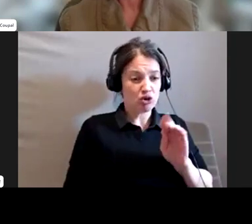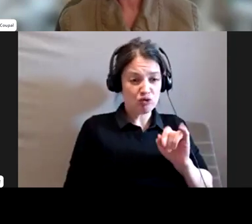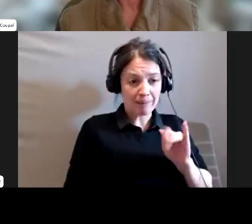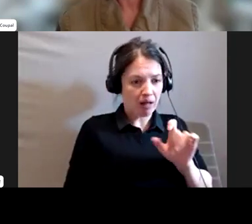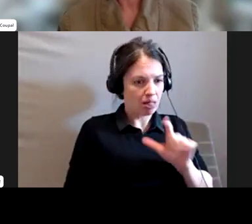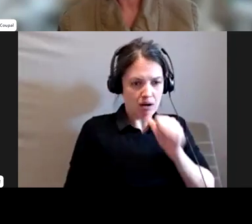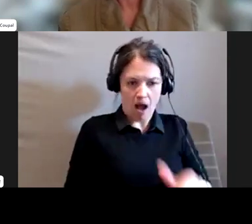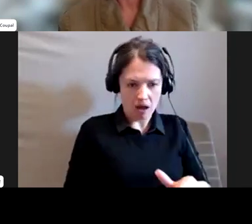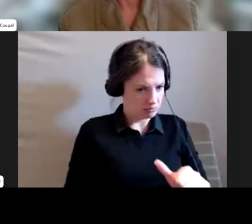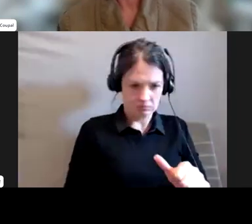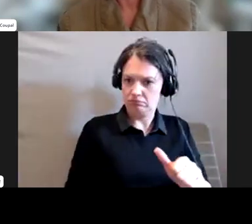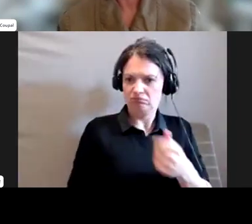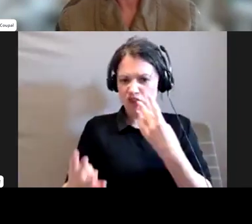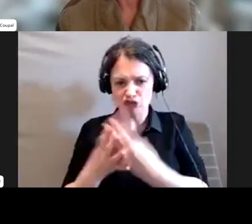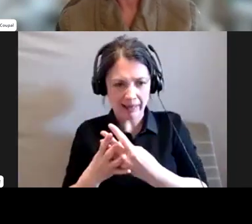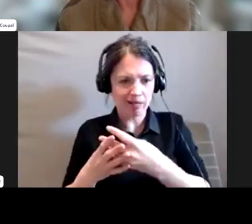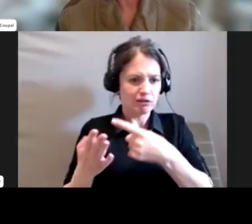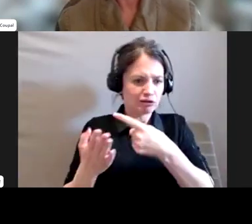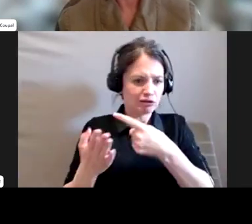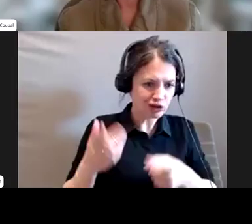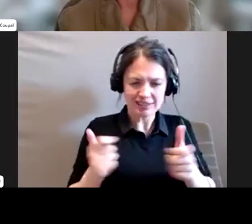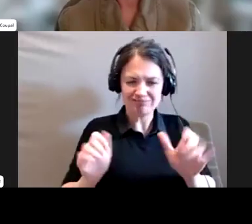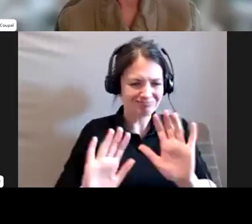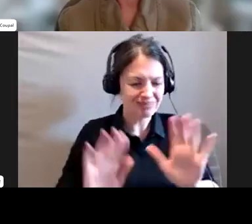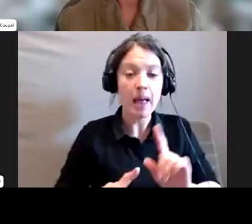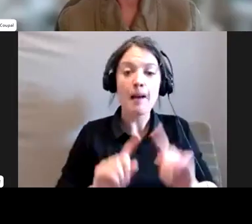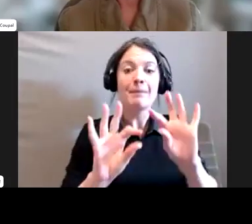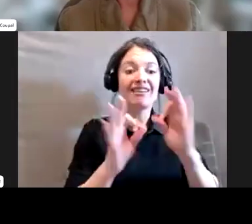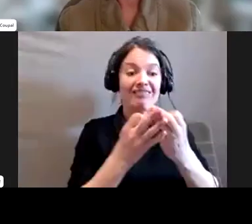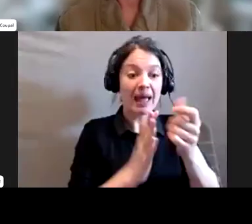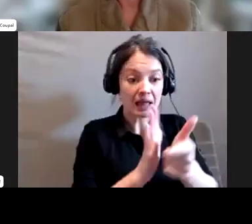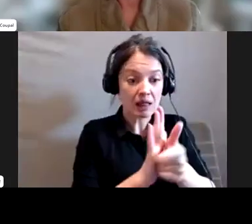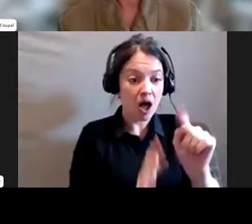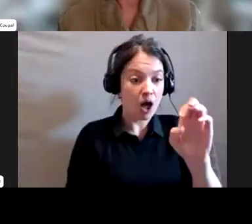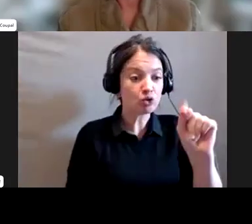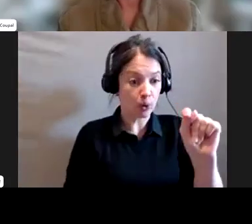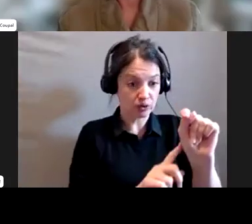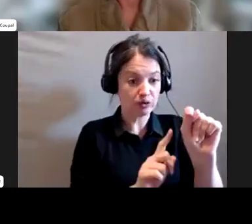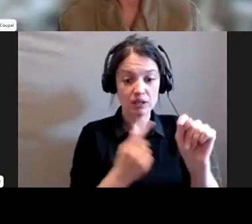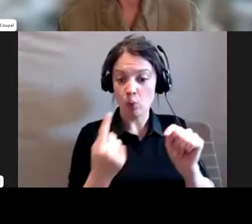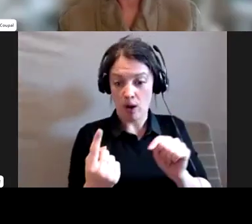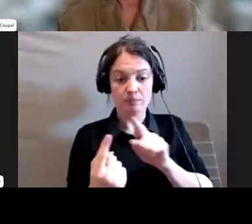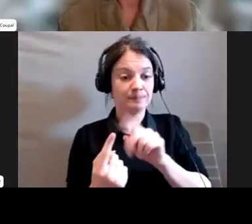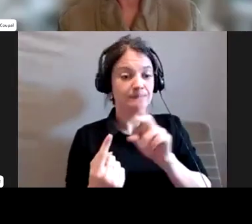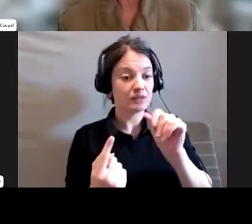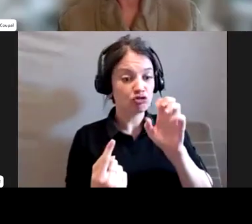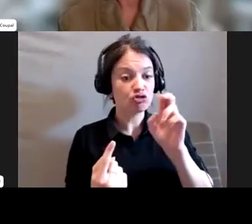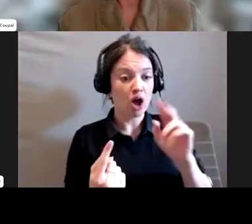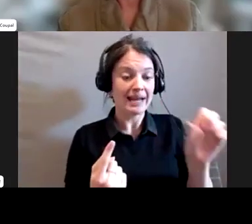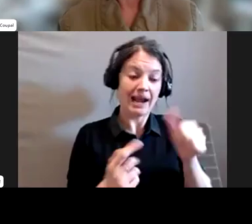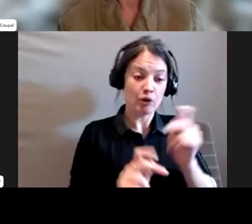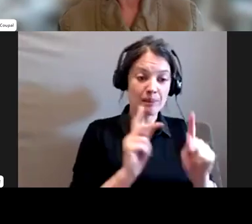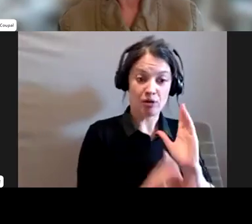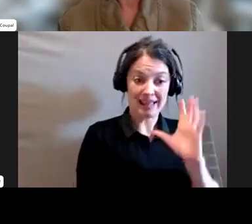the concept of a financial remedy as a tort in family law is one that Dawn Canada and others who've intervened in the Supreme